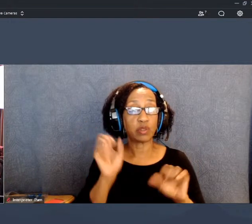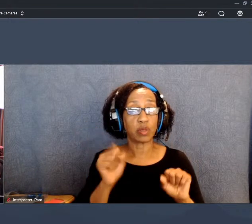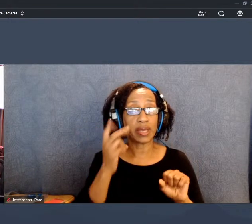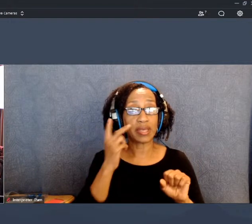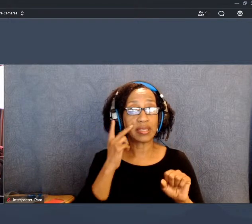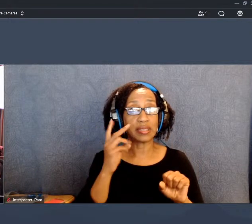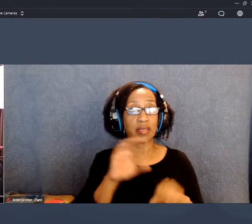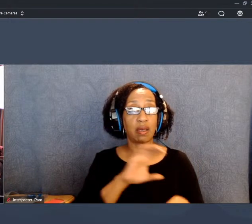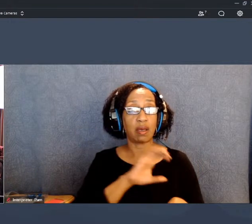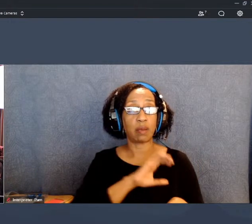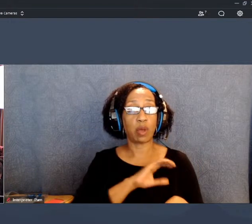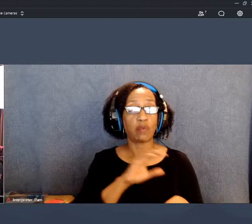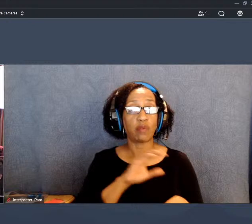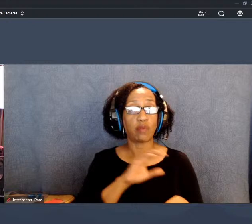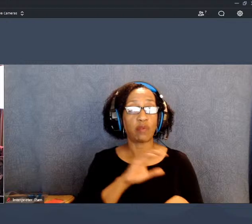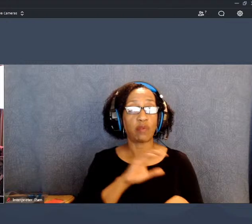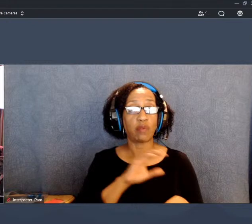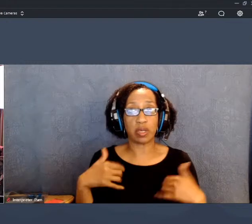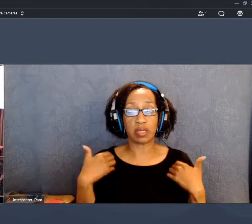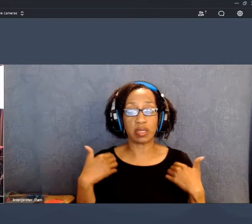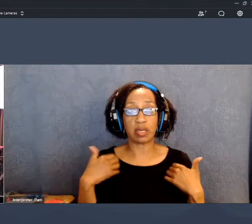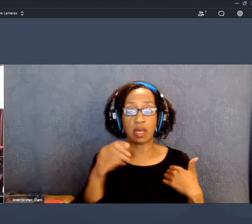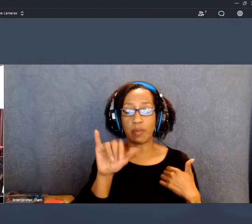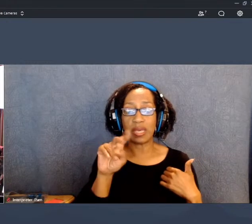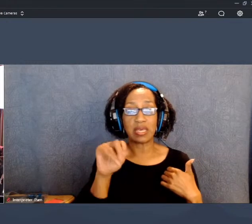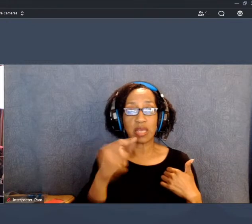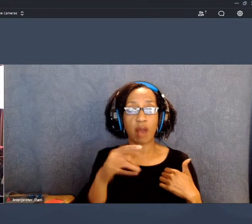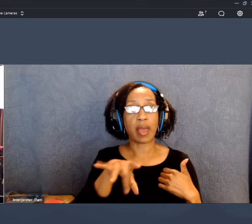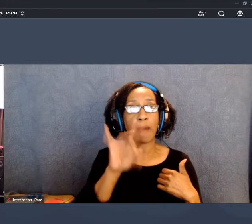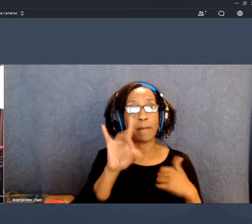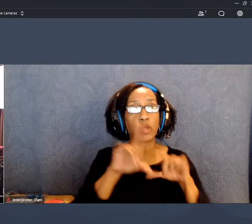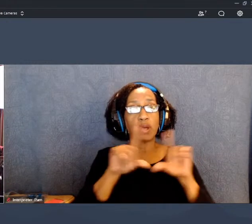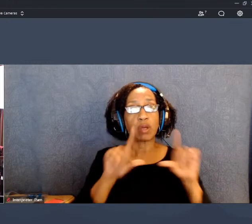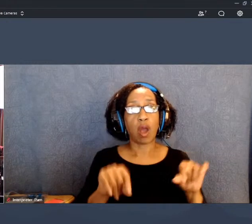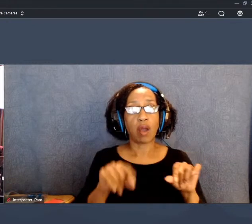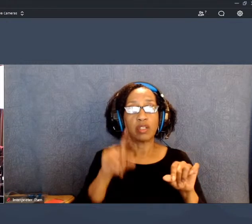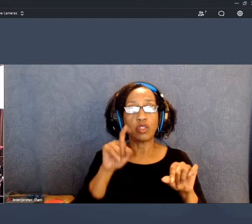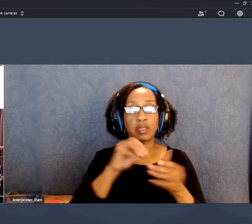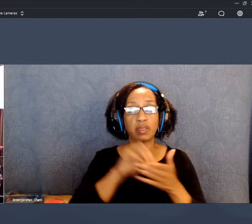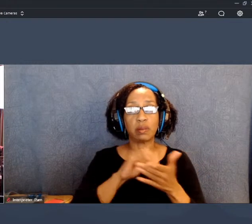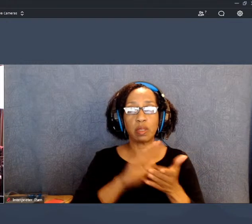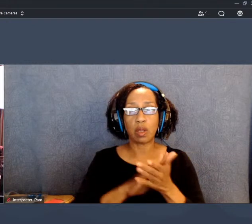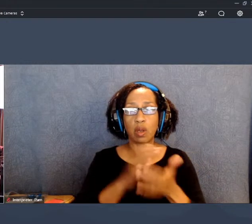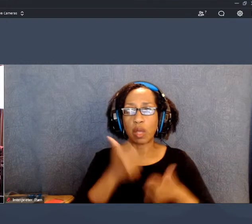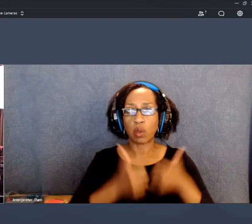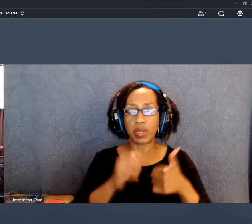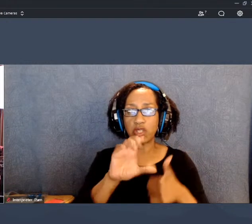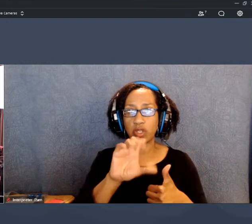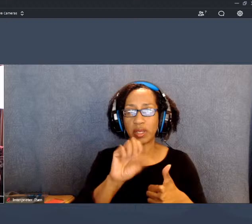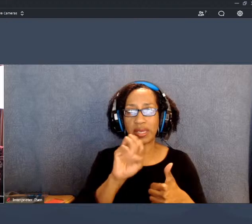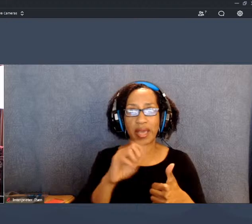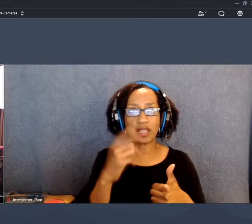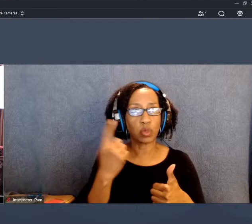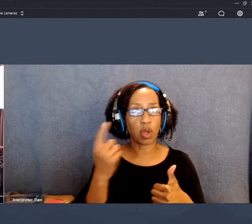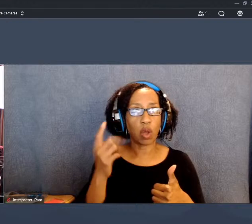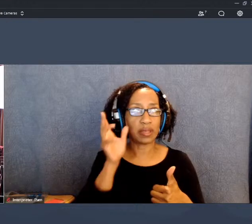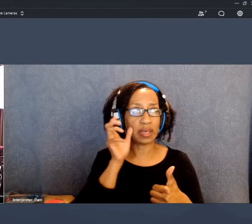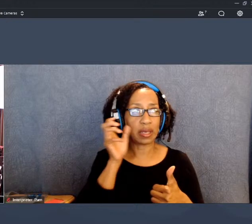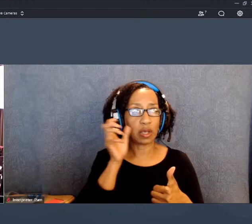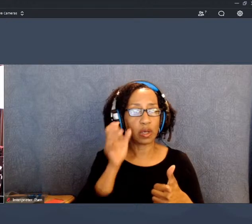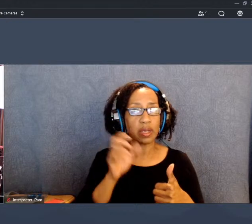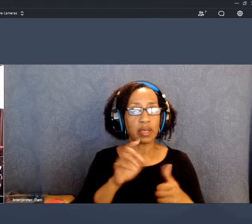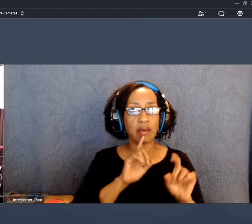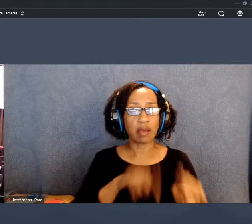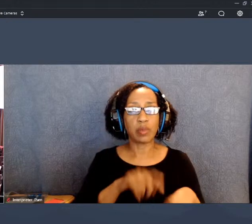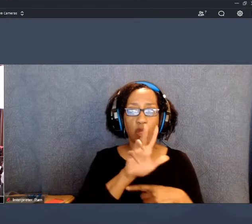Young and pull a comment card. Be sure to note the case that you wish to speak to, but we are only hearing public comments on 3 through